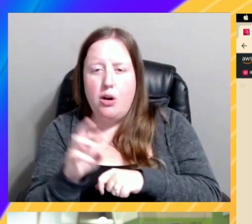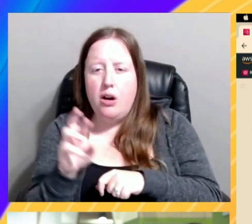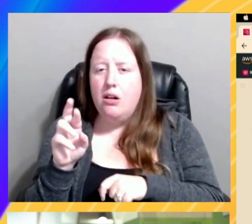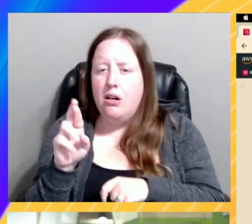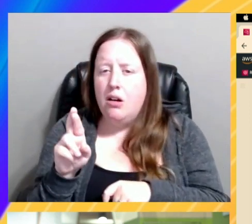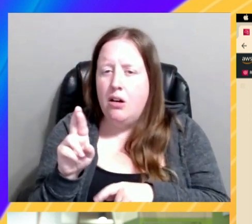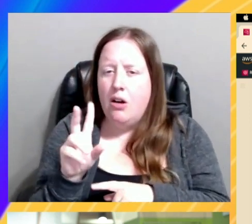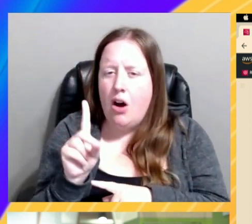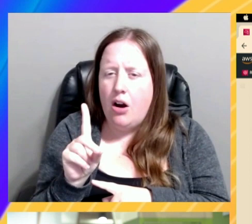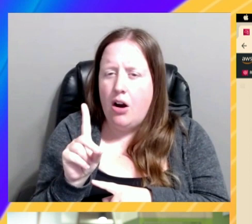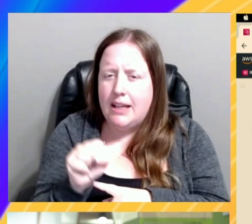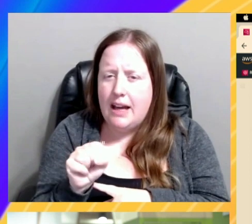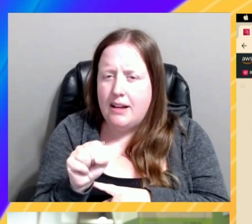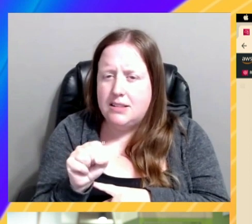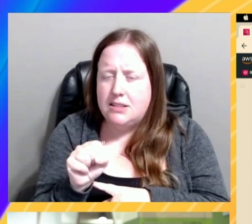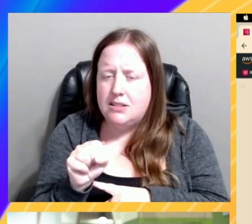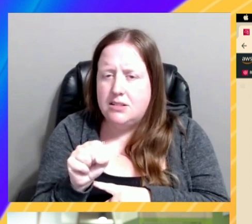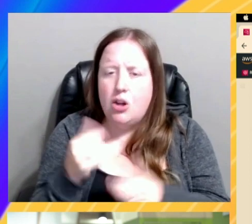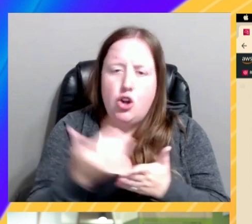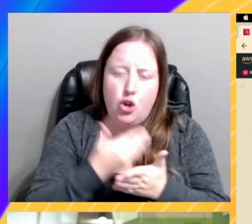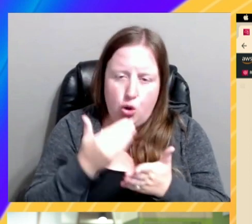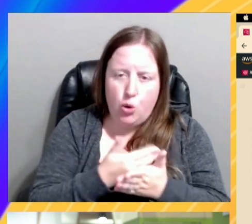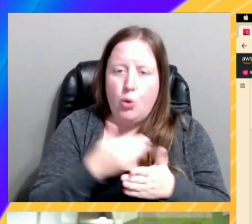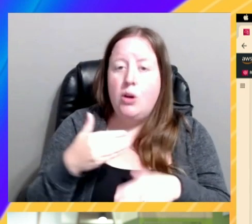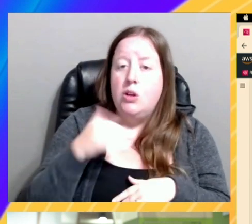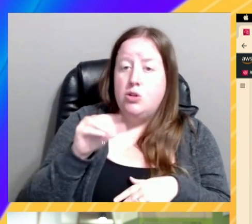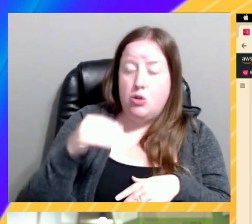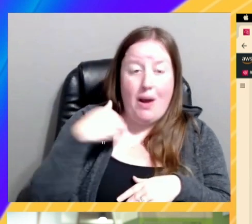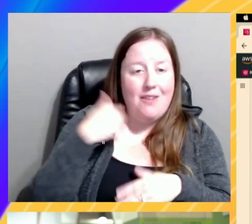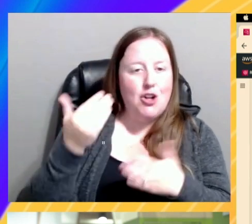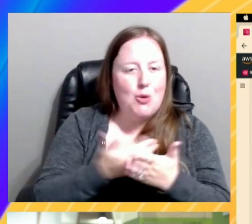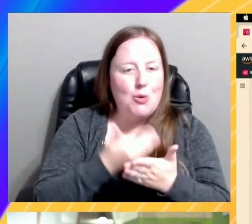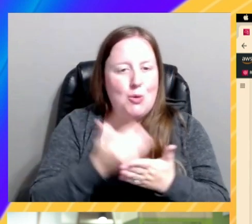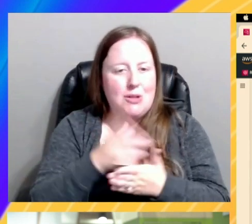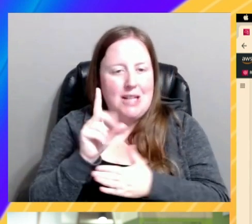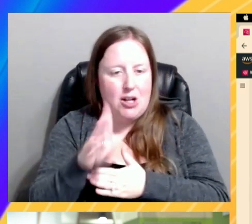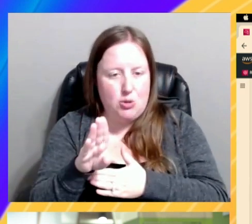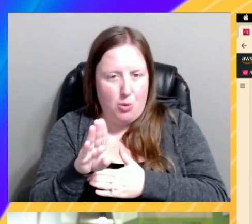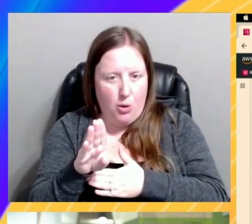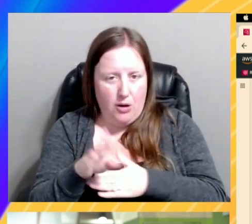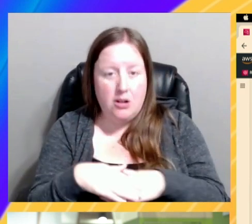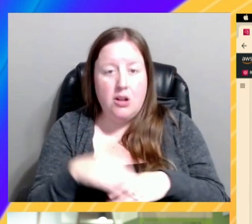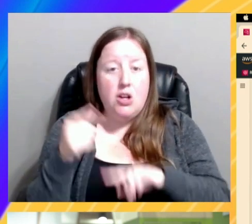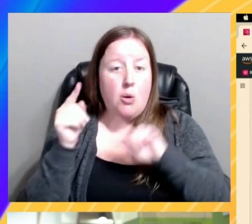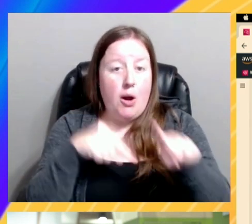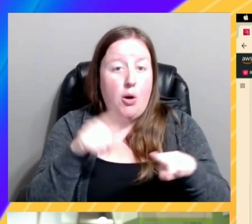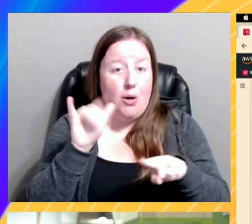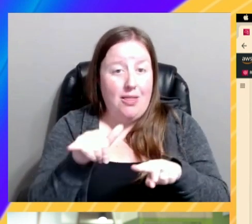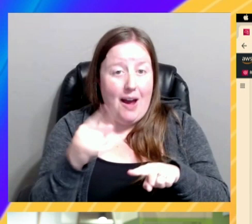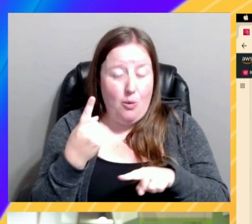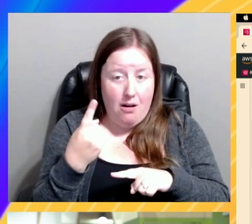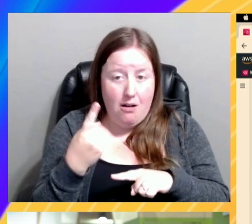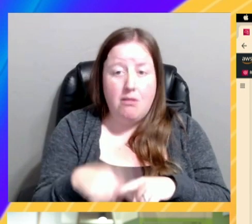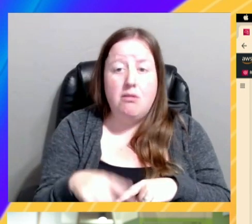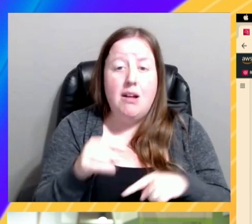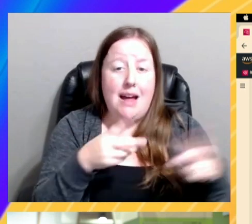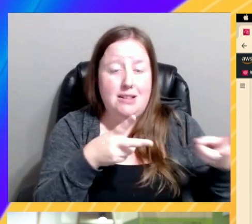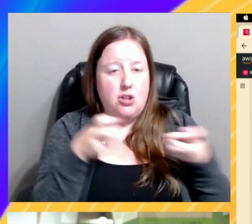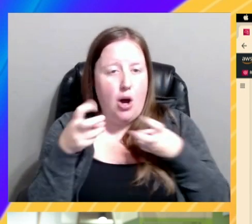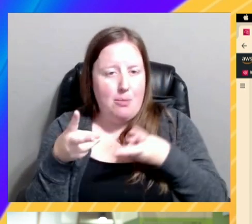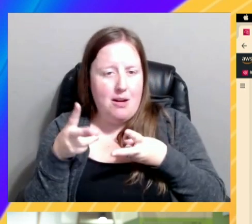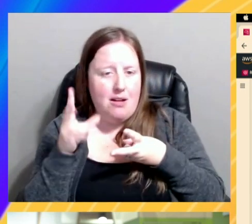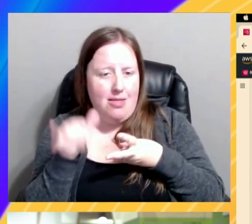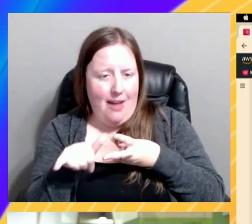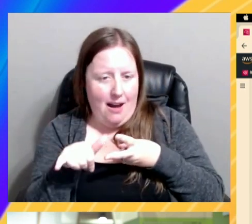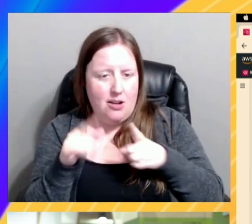So what I'm doing is I'm creating a new dashboard. Once I click Add to Dashboard, it's copied that automatic dashboard to my own